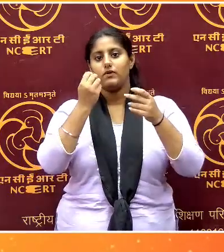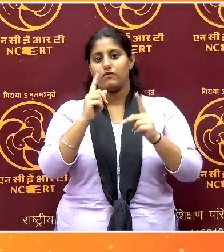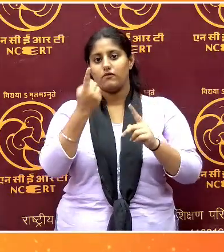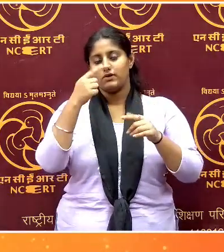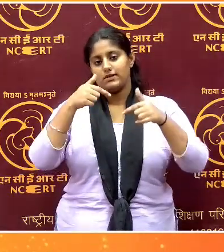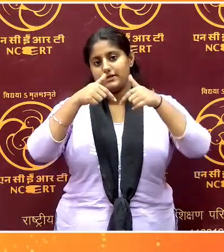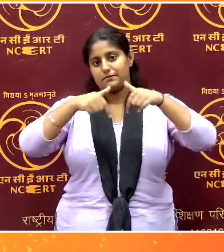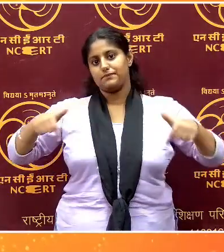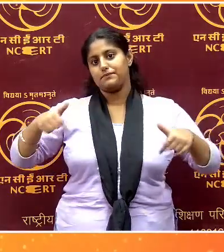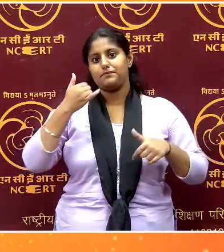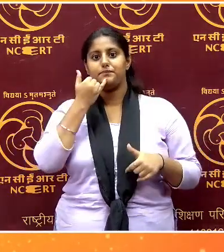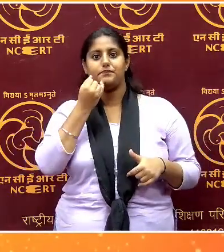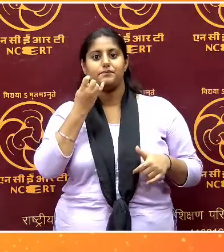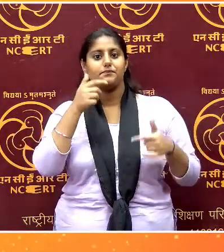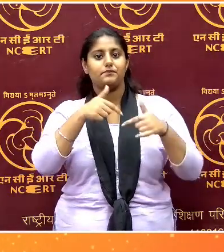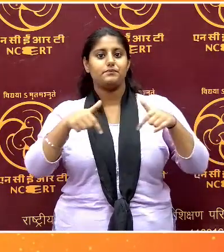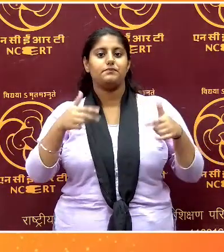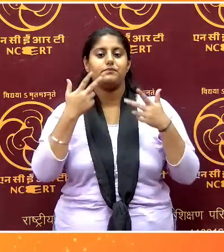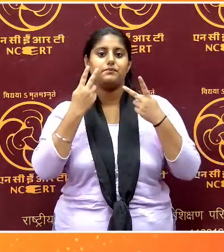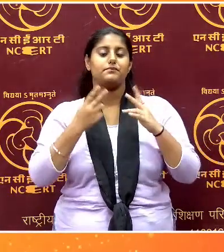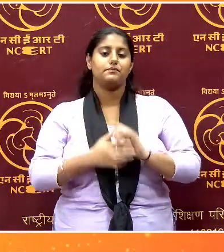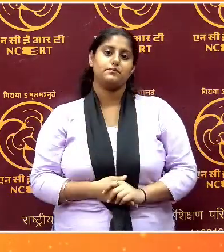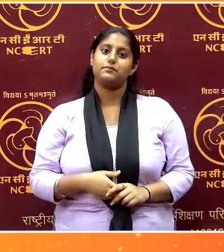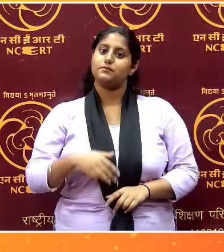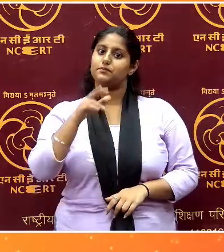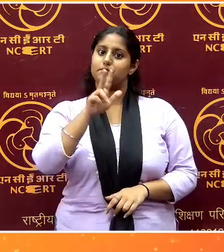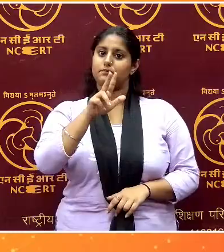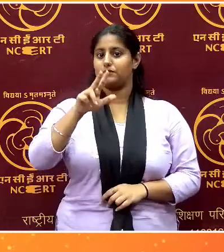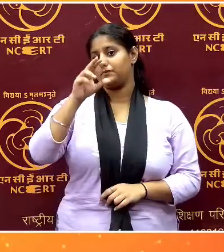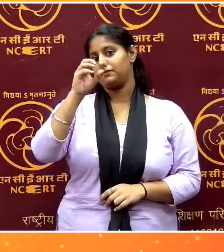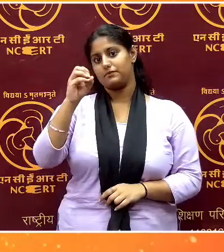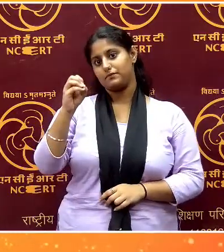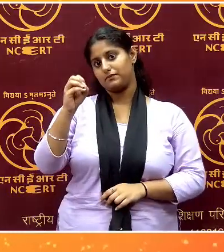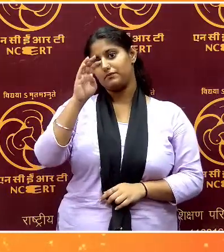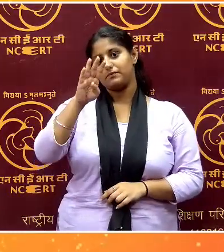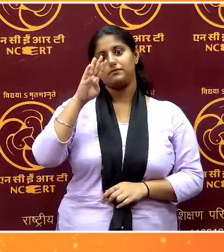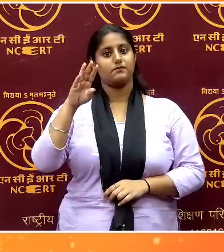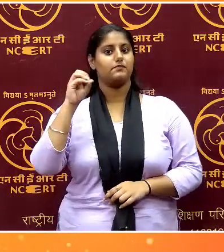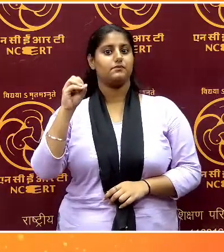number that is also flashing on your screen, and the number is